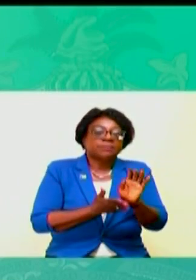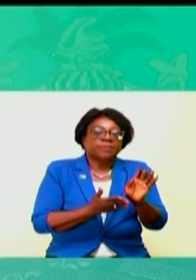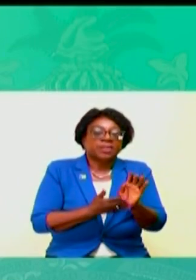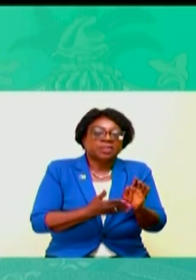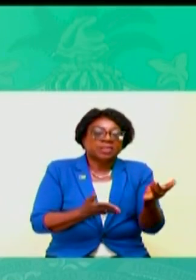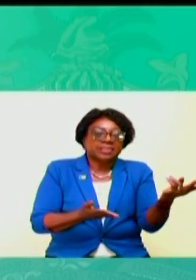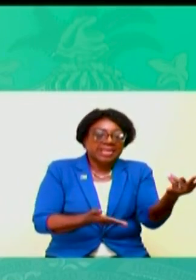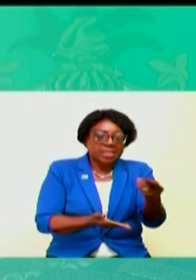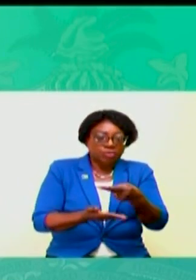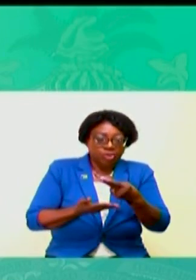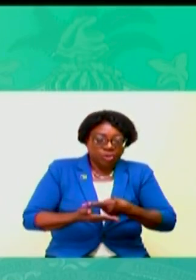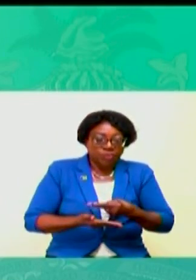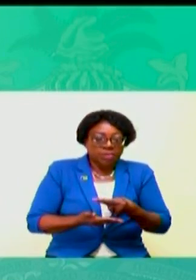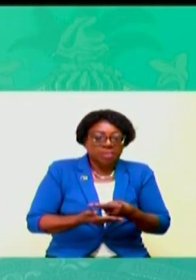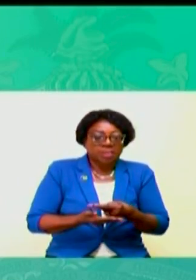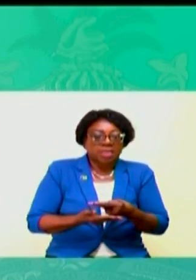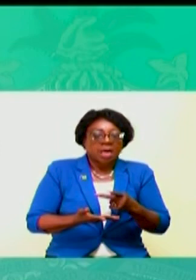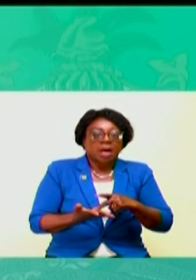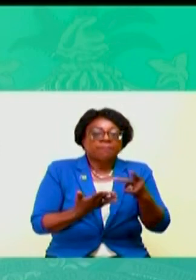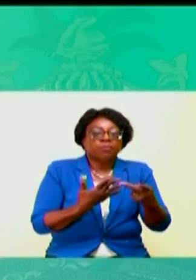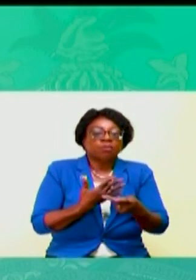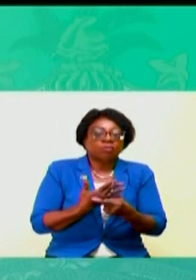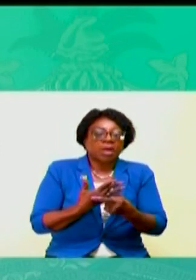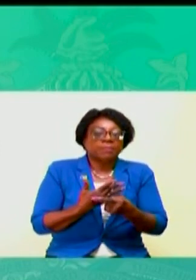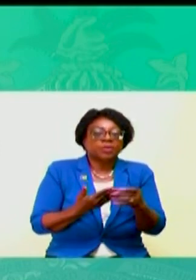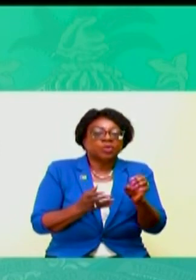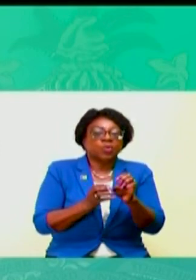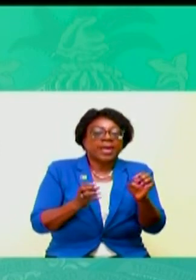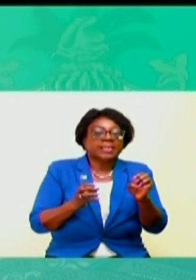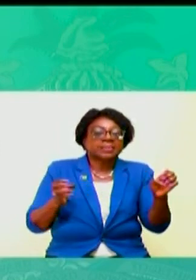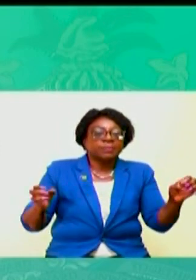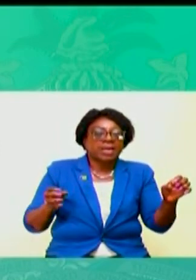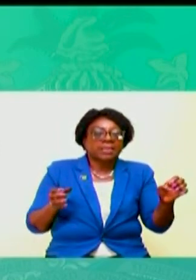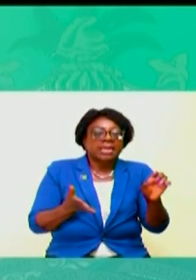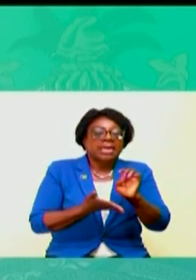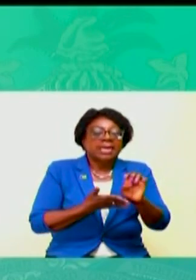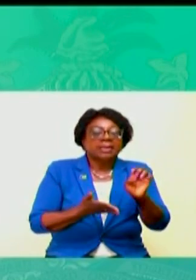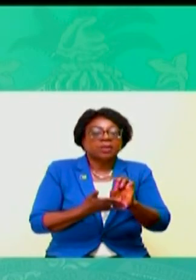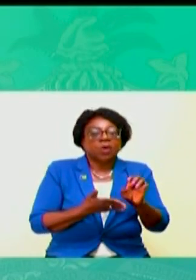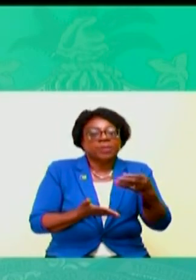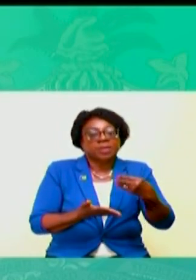extends various programs designed to expand economic prosperity